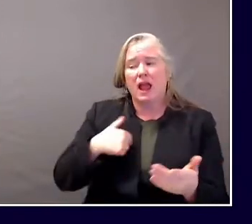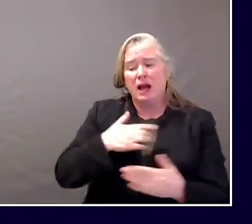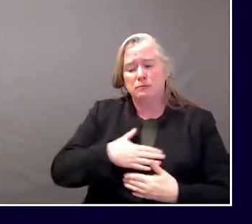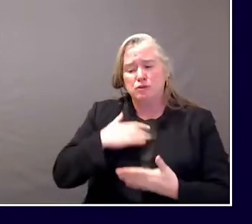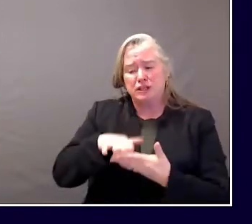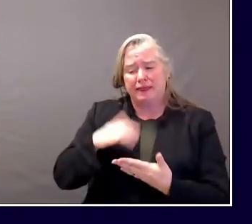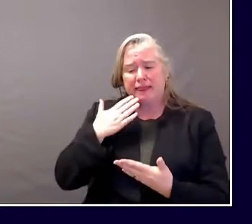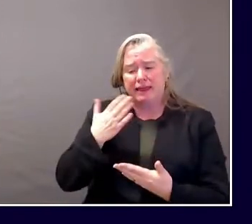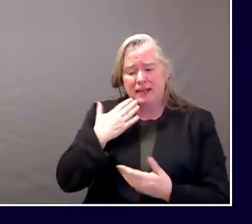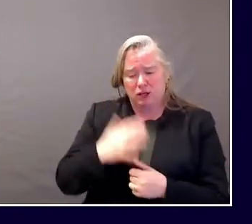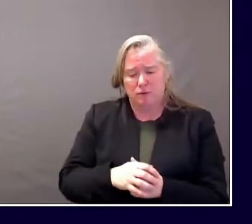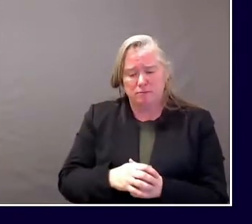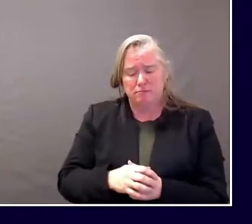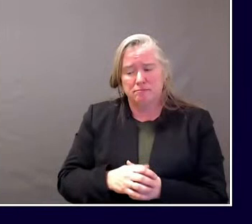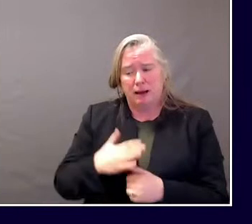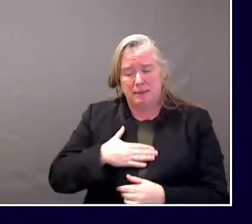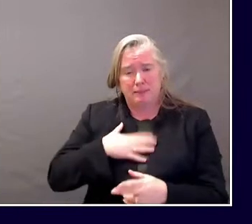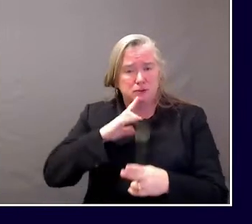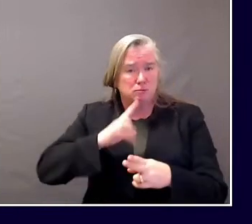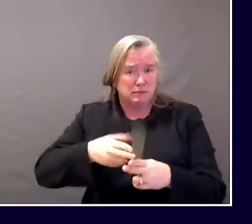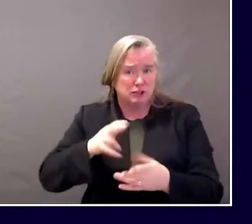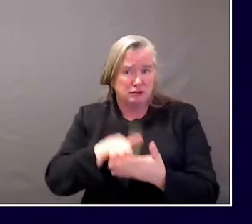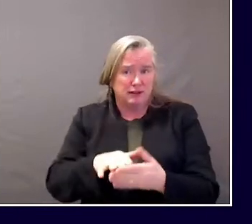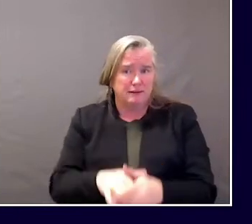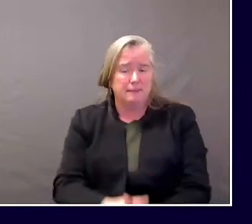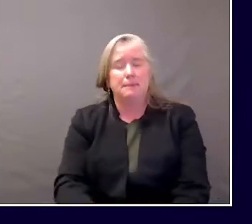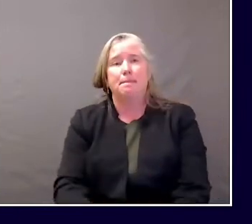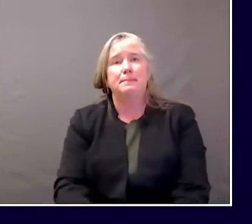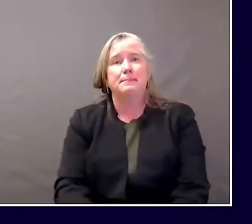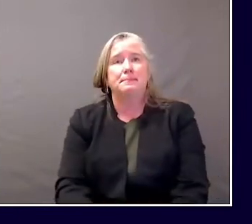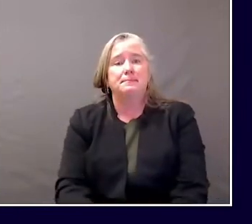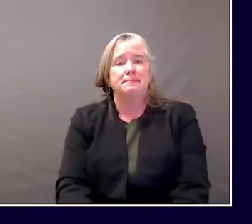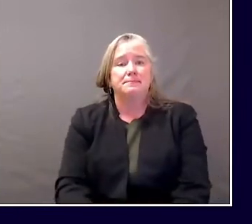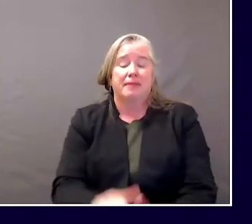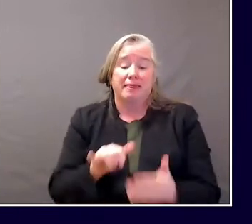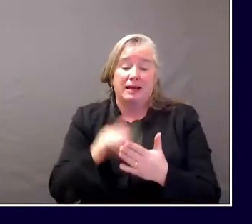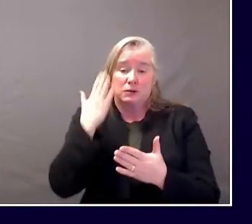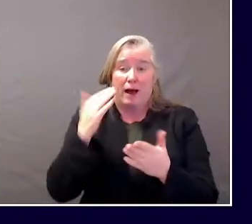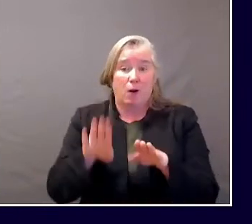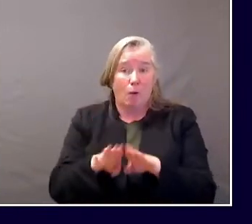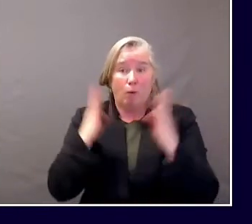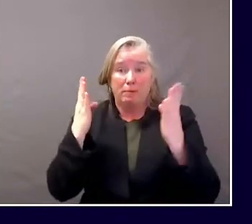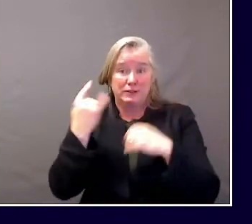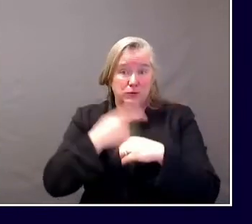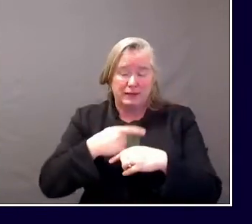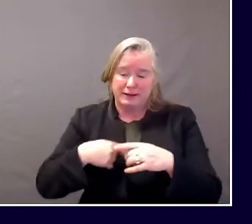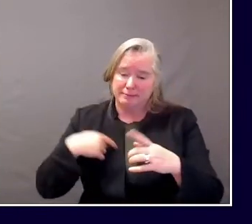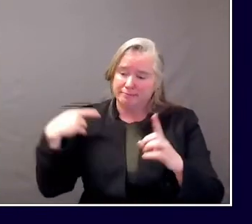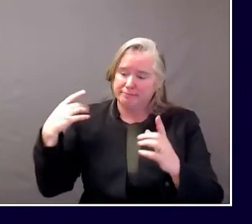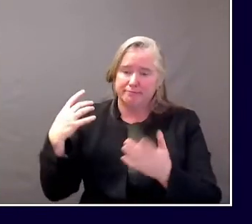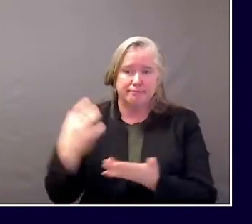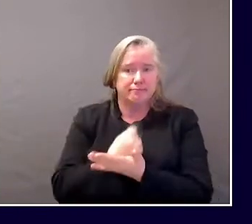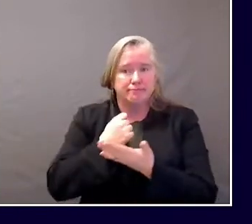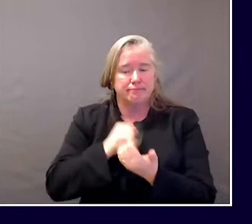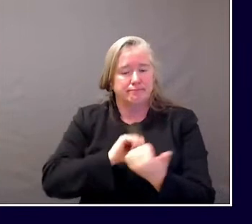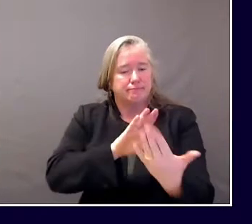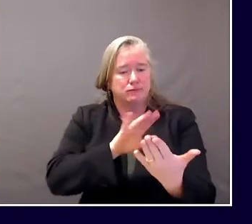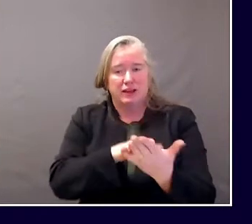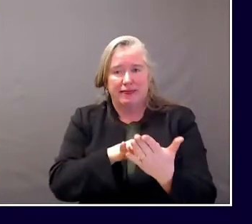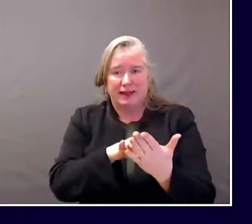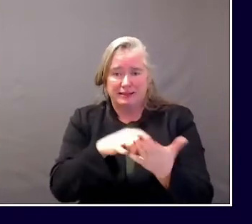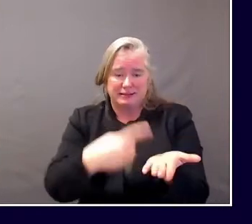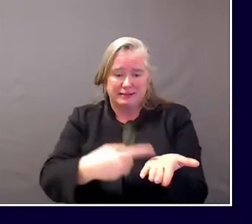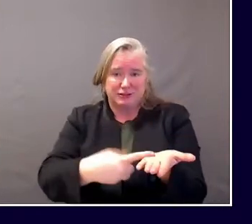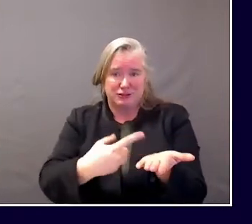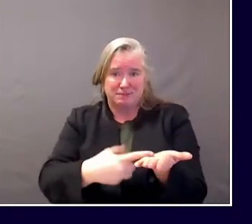Patrick, and I'm glad you raised that. I too have, I mean, that's one reason right up at the top today, I wanted to address this squarely. These